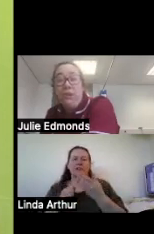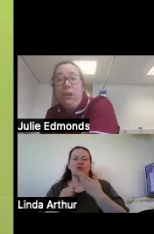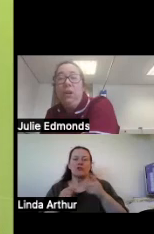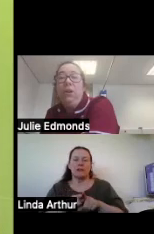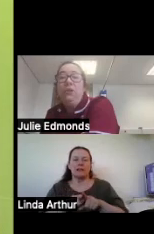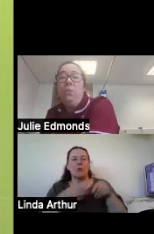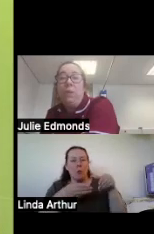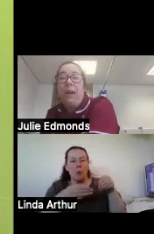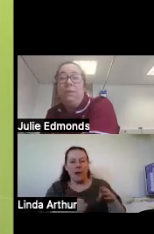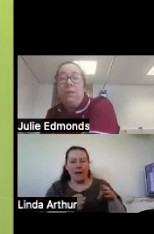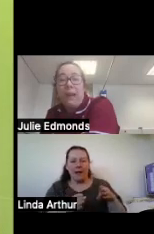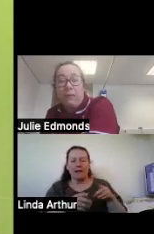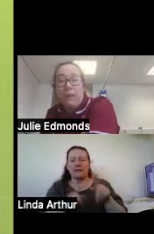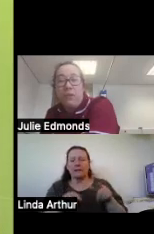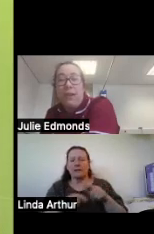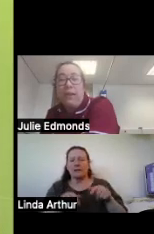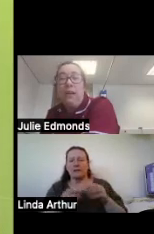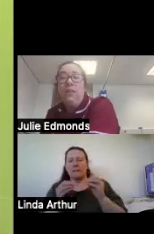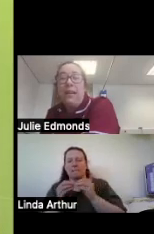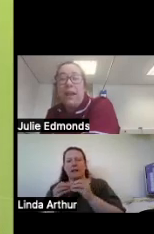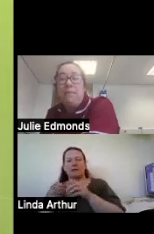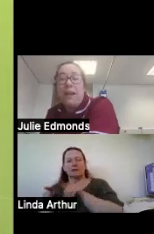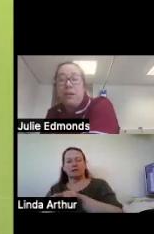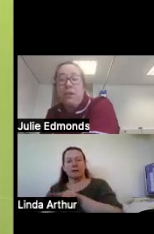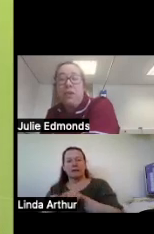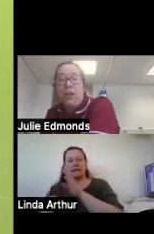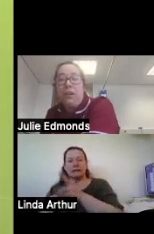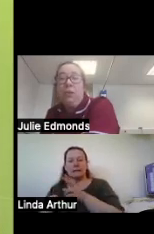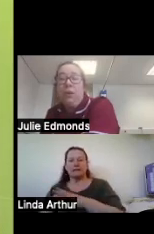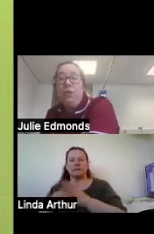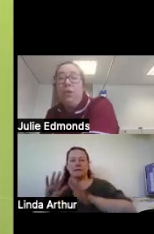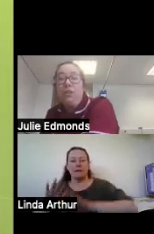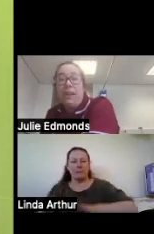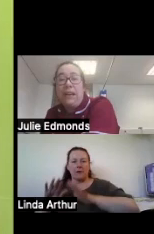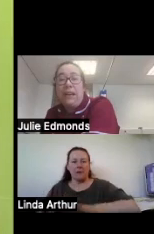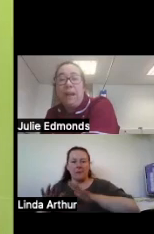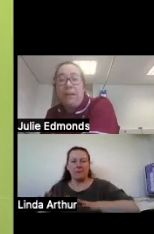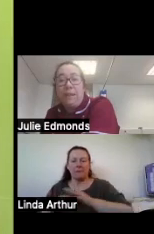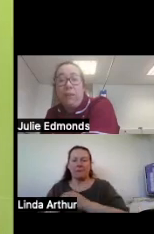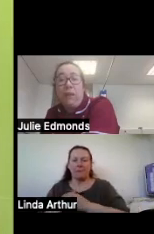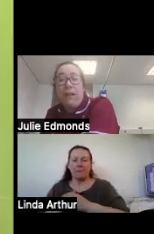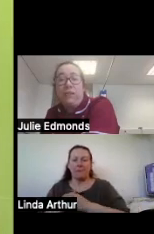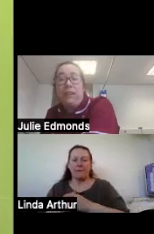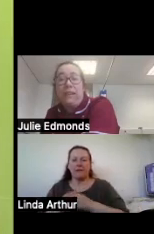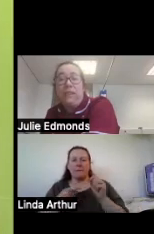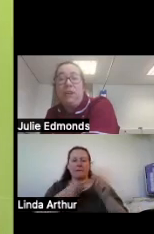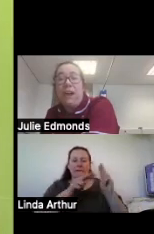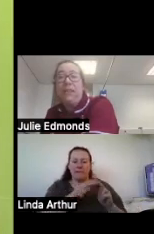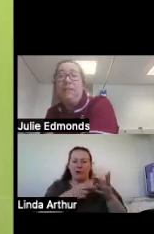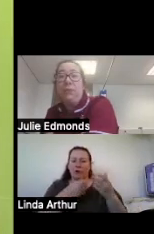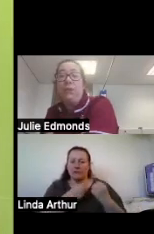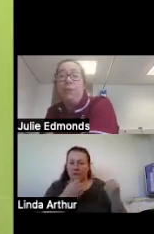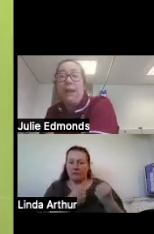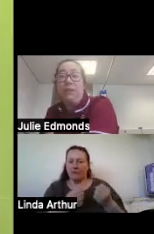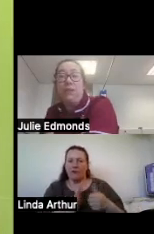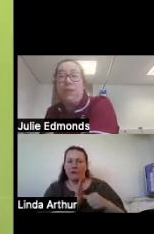tool when we come to bladder retraining to calm that urge down. When you do a set of pelvic floor exercises, you actually